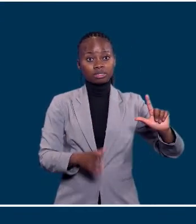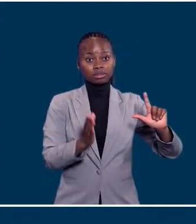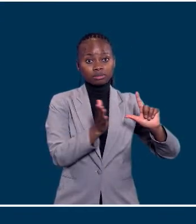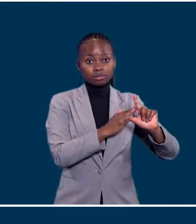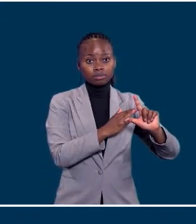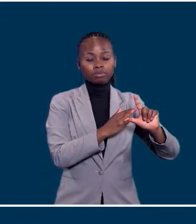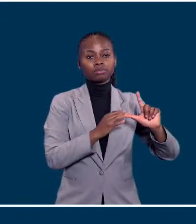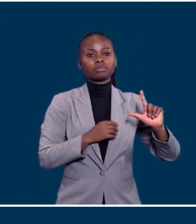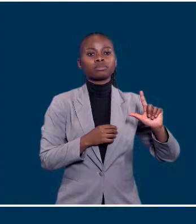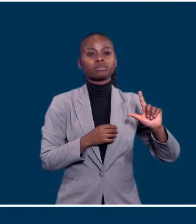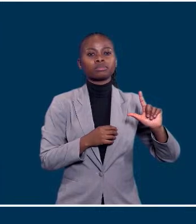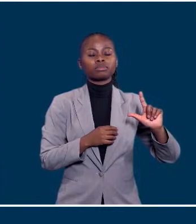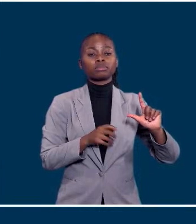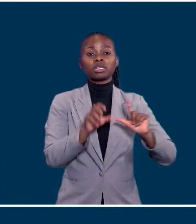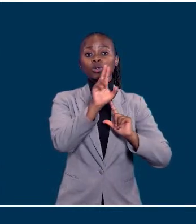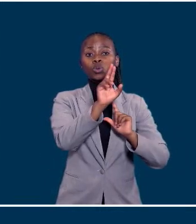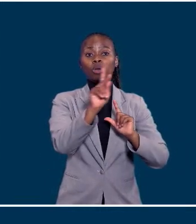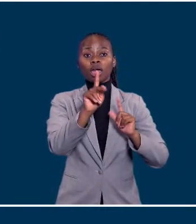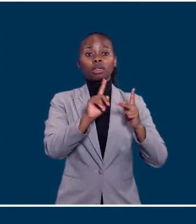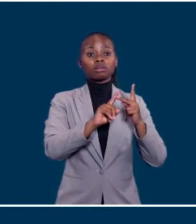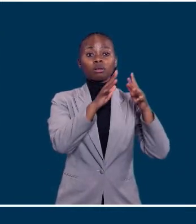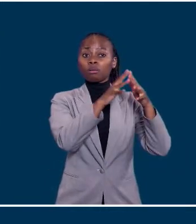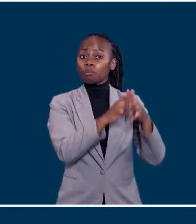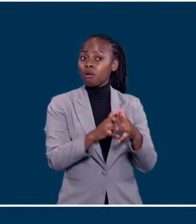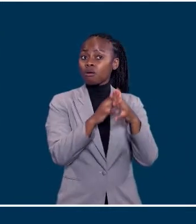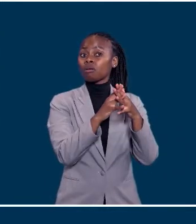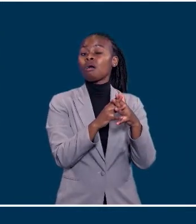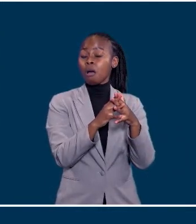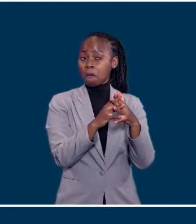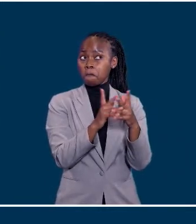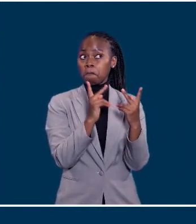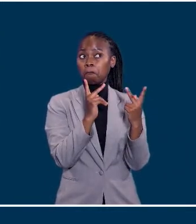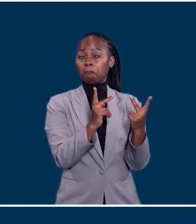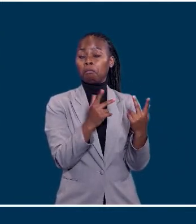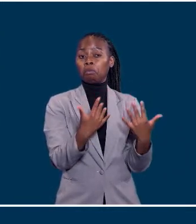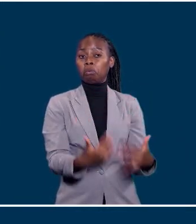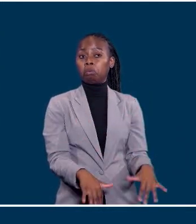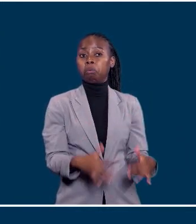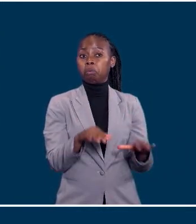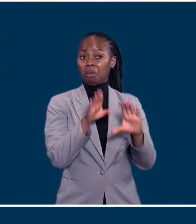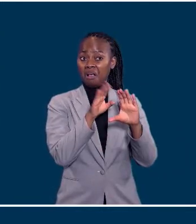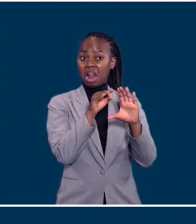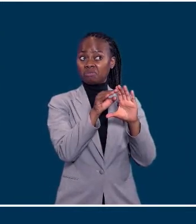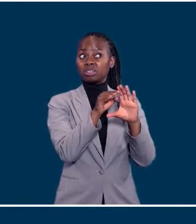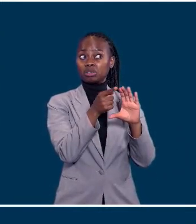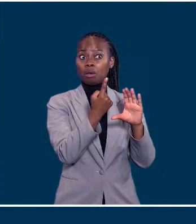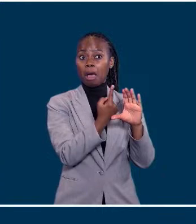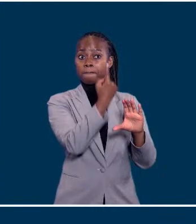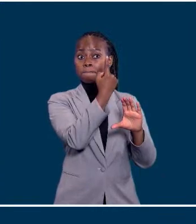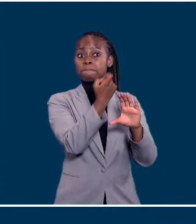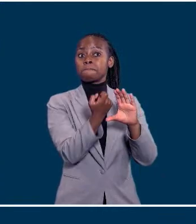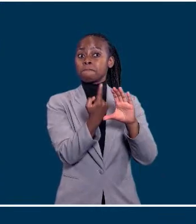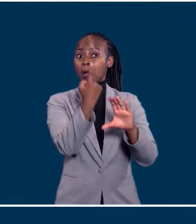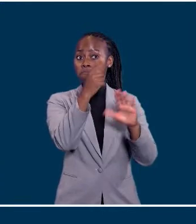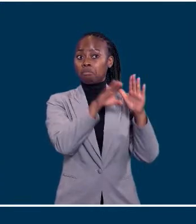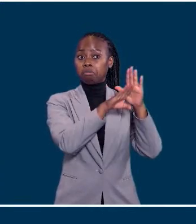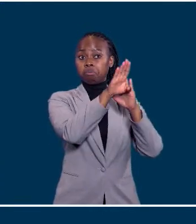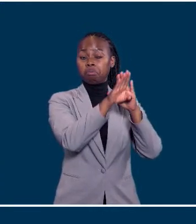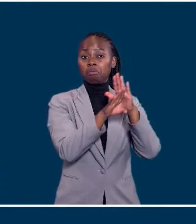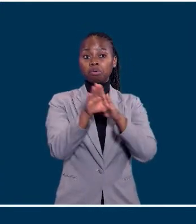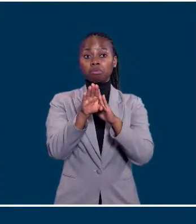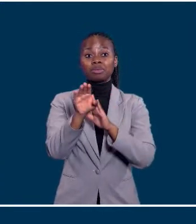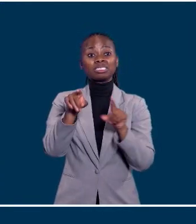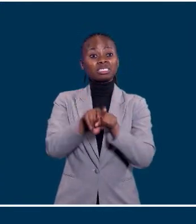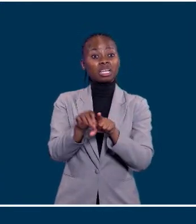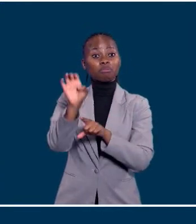UK and the US, the most recent inflation expectations have ticked up quite alarmingly. The Eurozone has also ticked up,